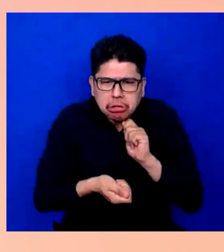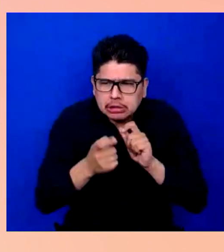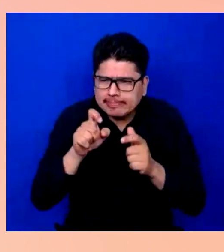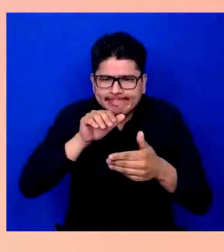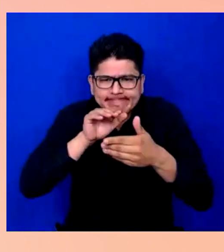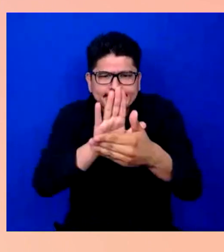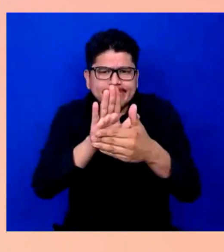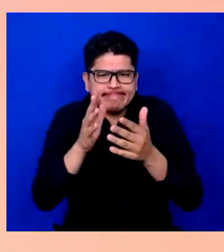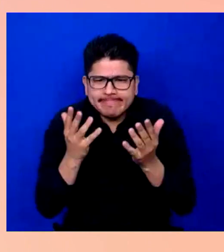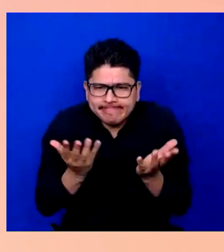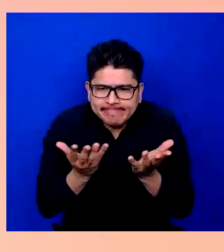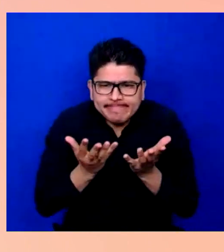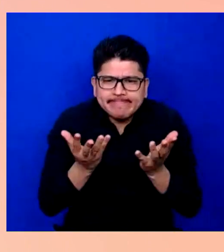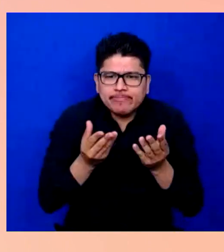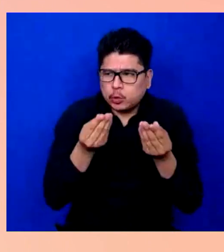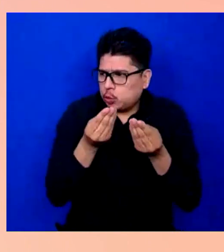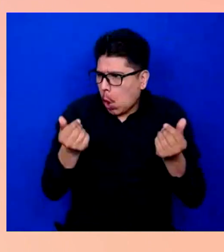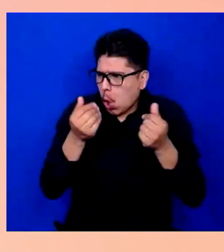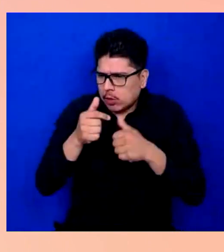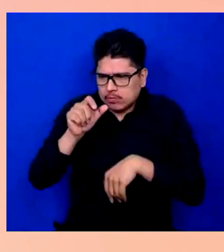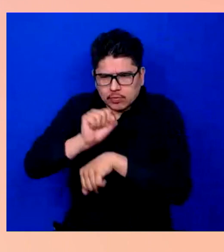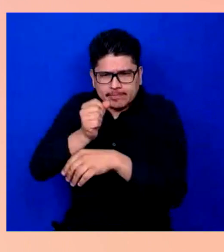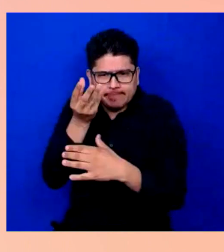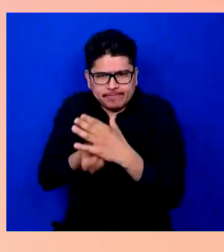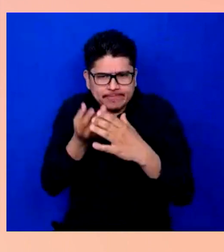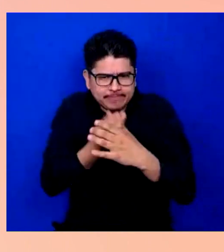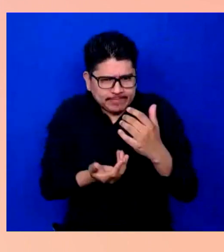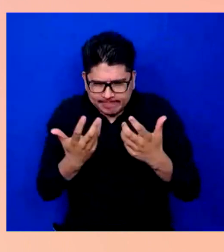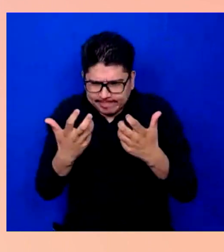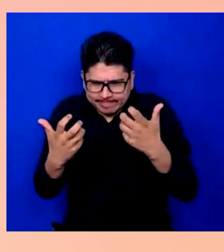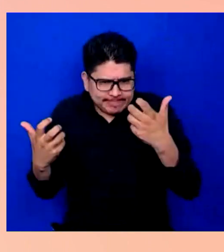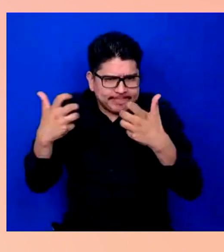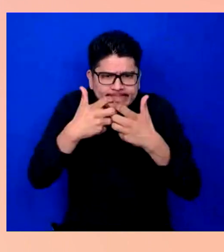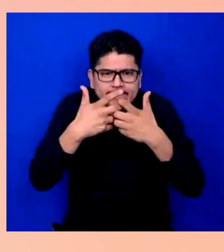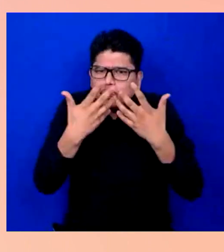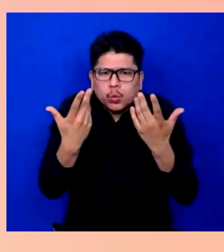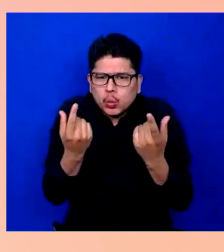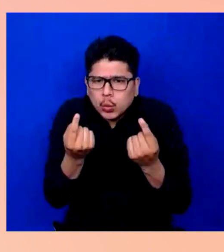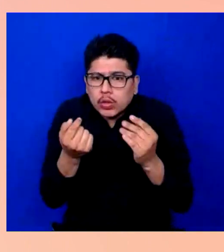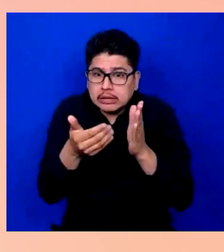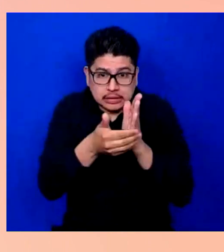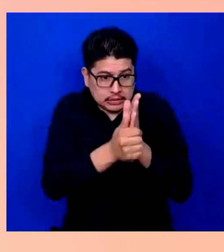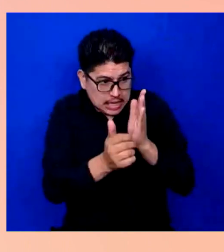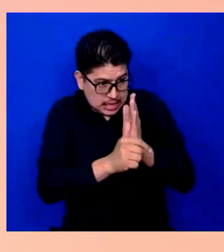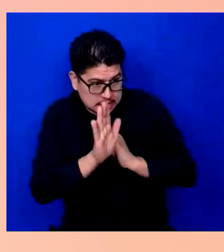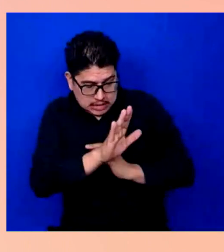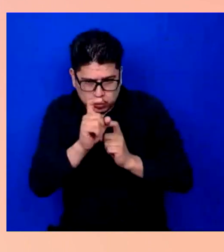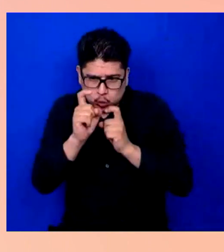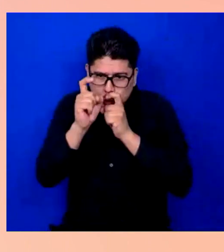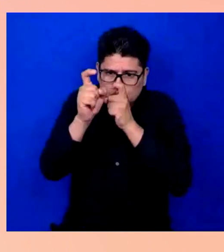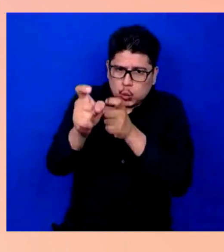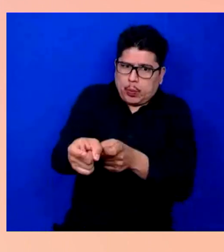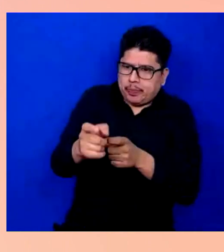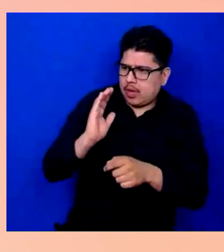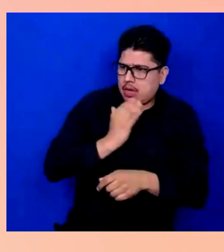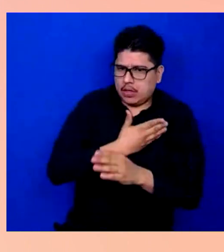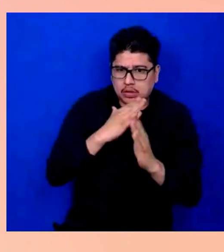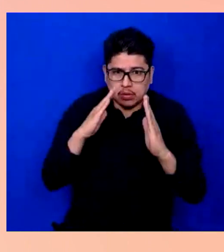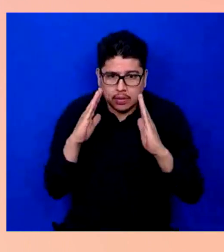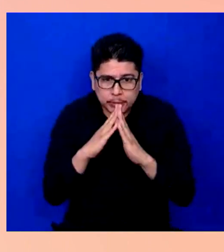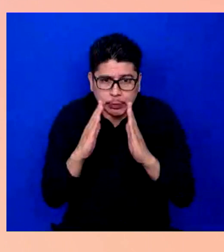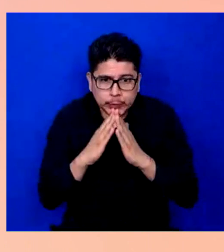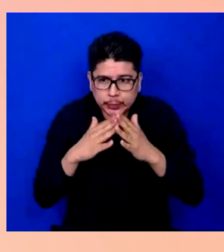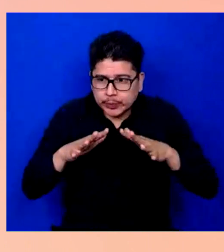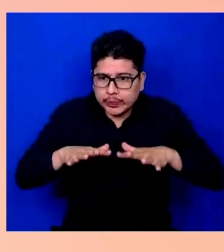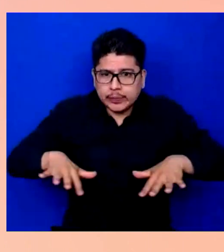gap and make sure the talents of all of us are contributing to our communities. Just to mix it